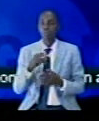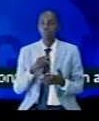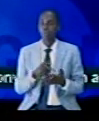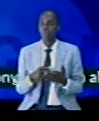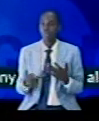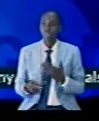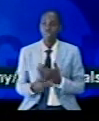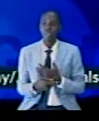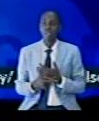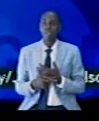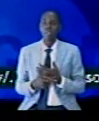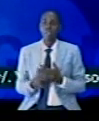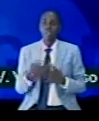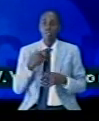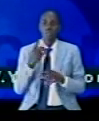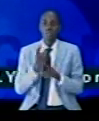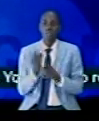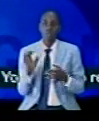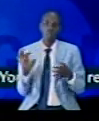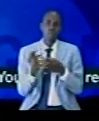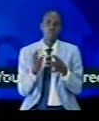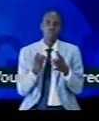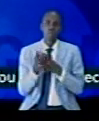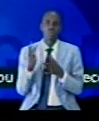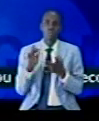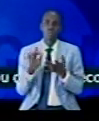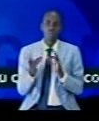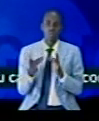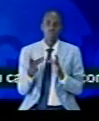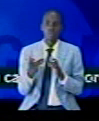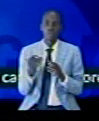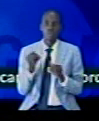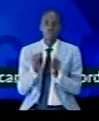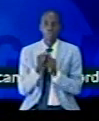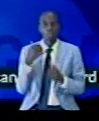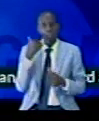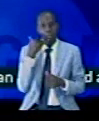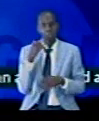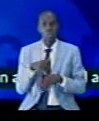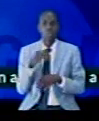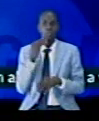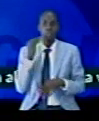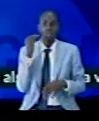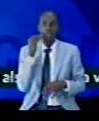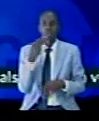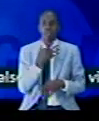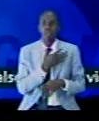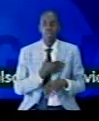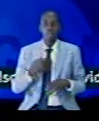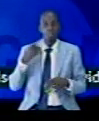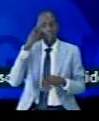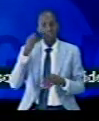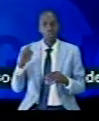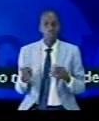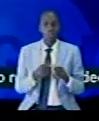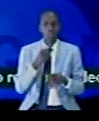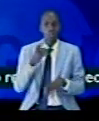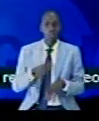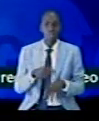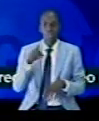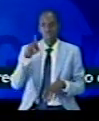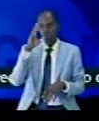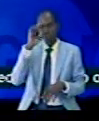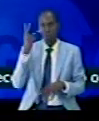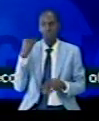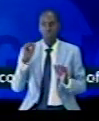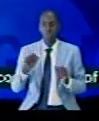from the house. And God touched me on the very third day of the program. For the very first time, I was able to get up